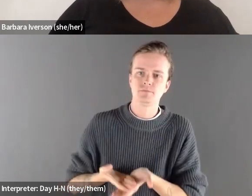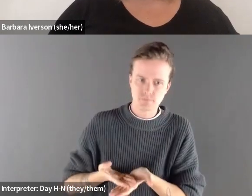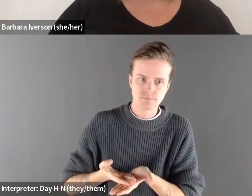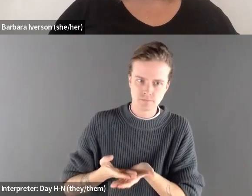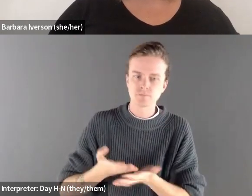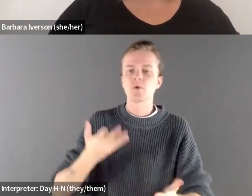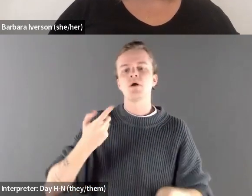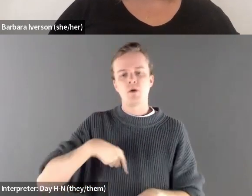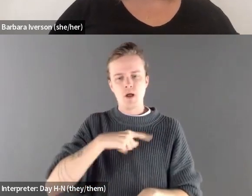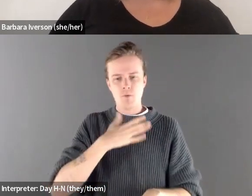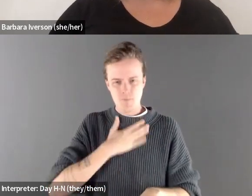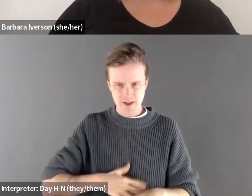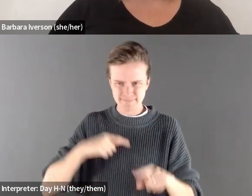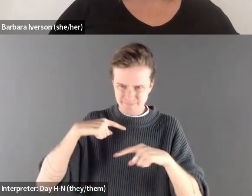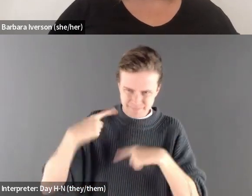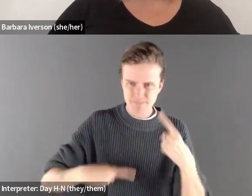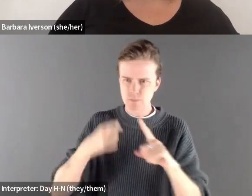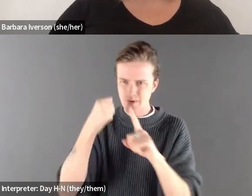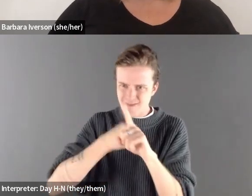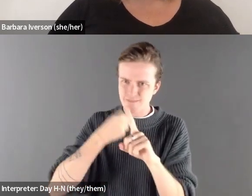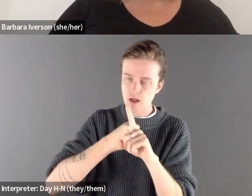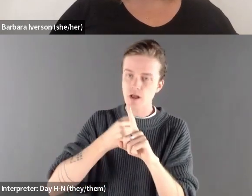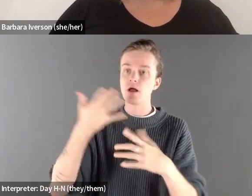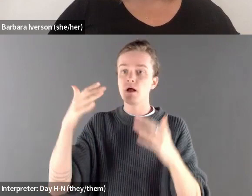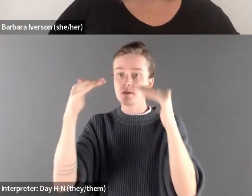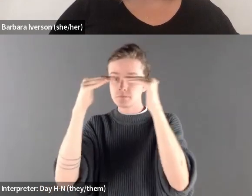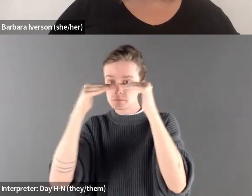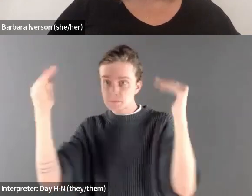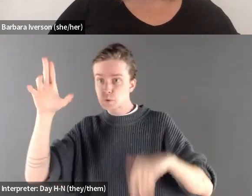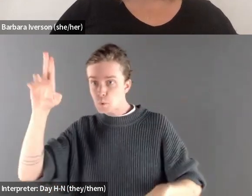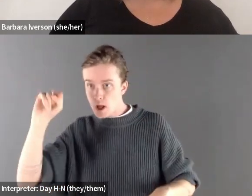nutshell, continue to advocate for it at the UN and state level.